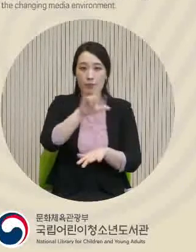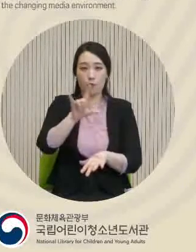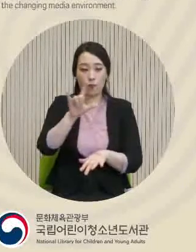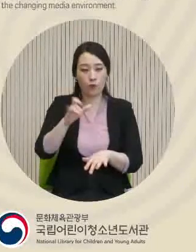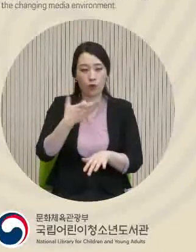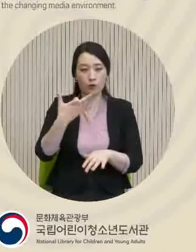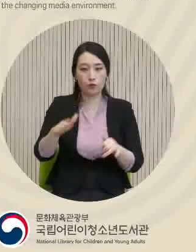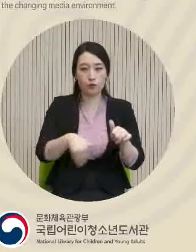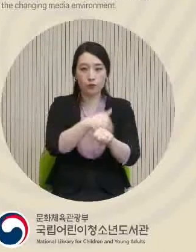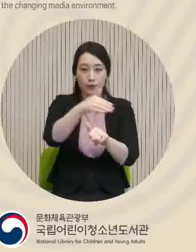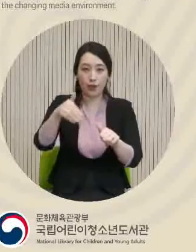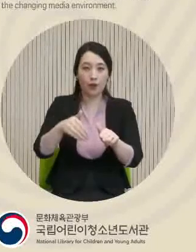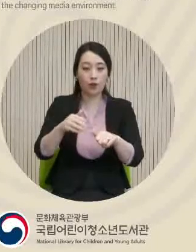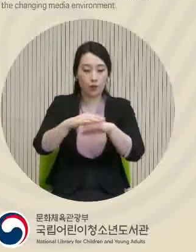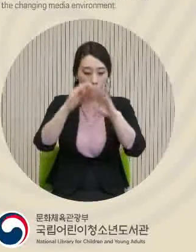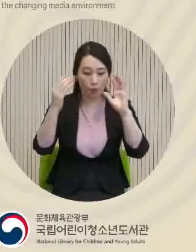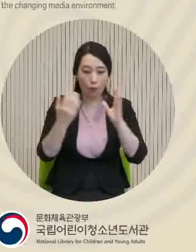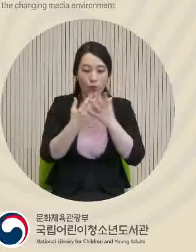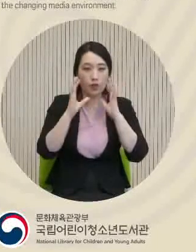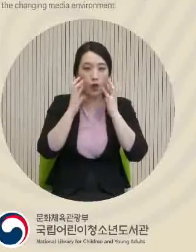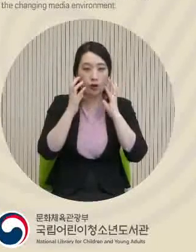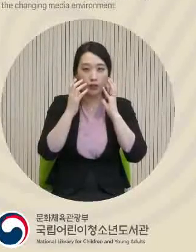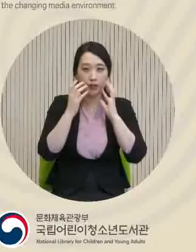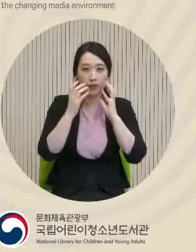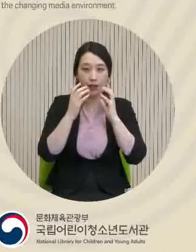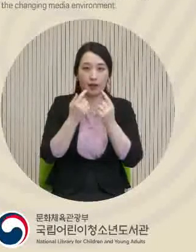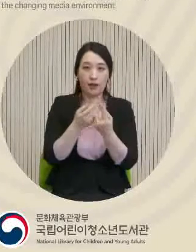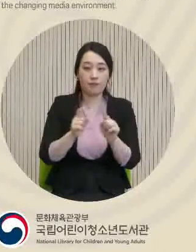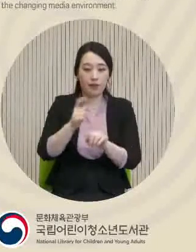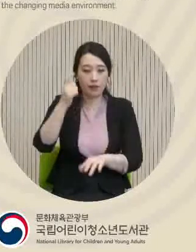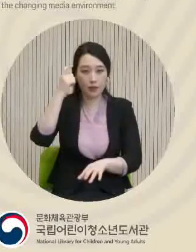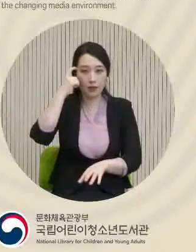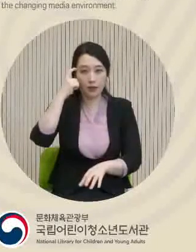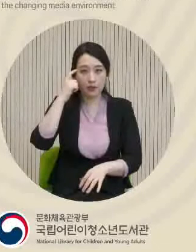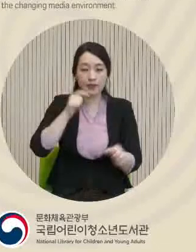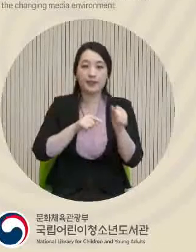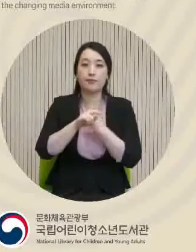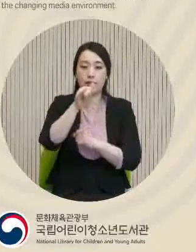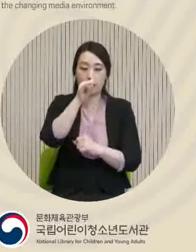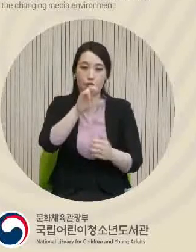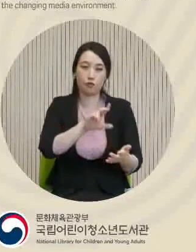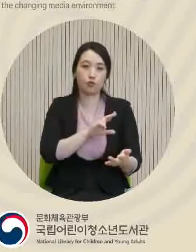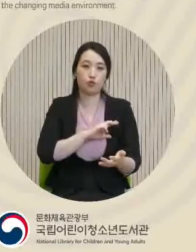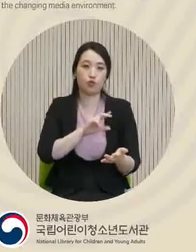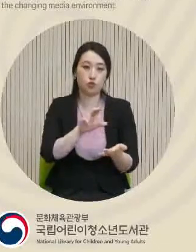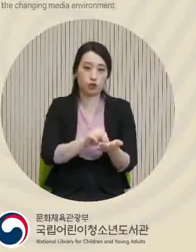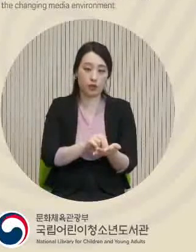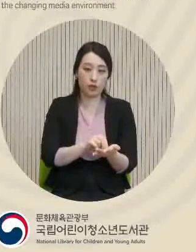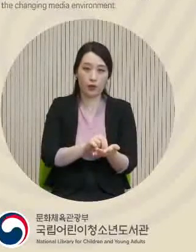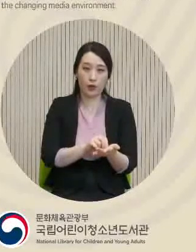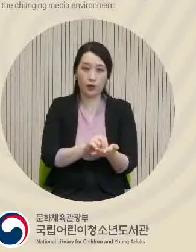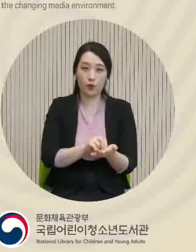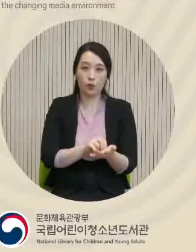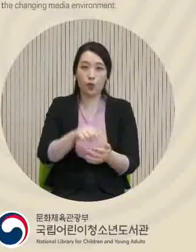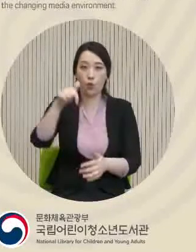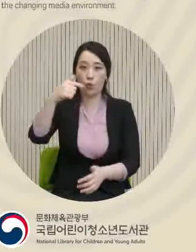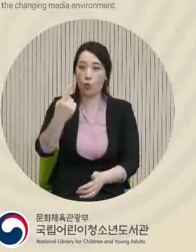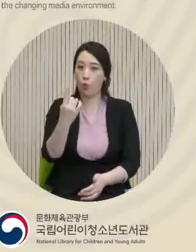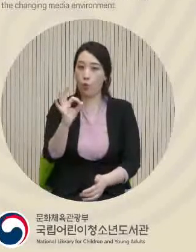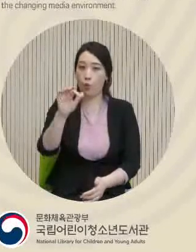school. So we chose a theme which is very meaningful, the